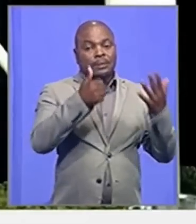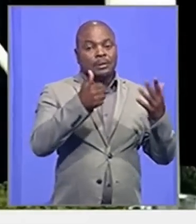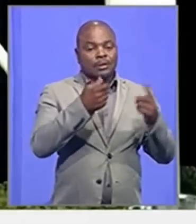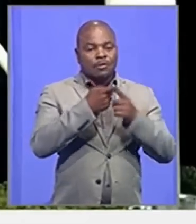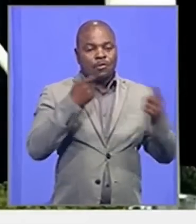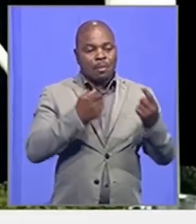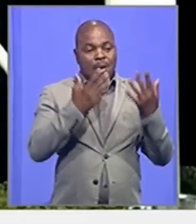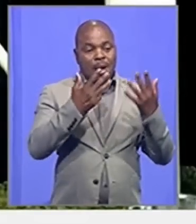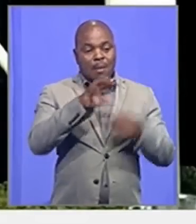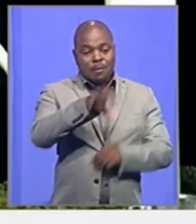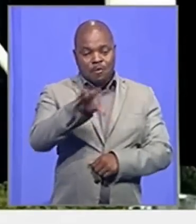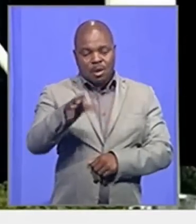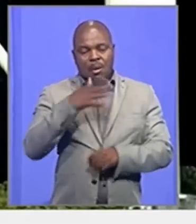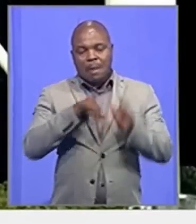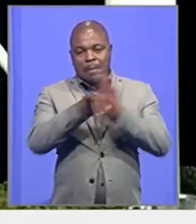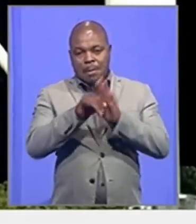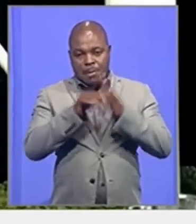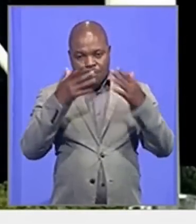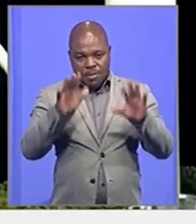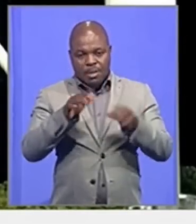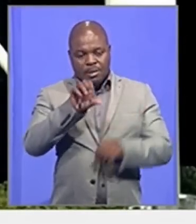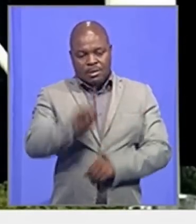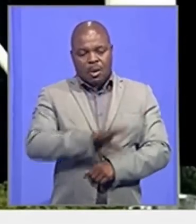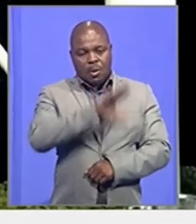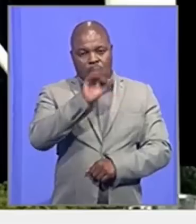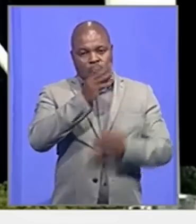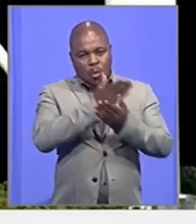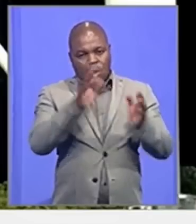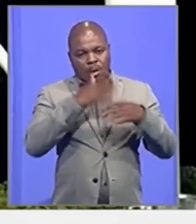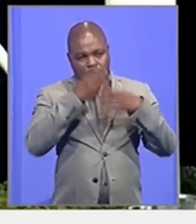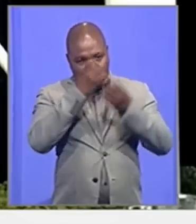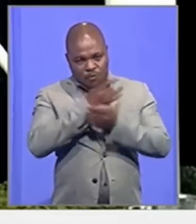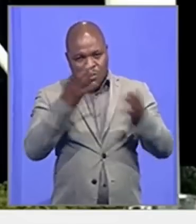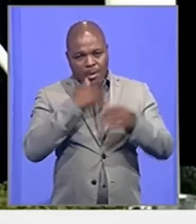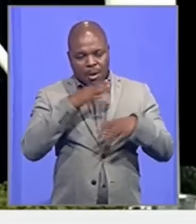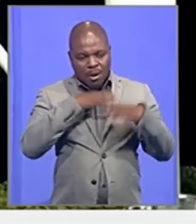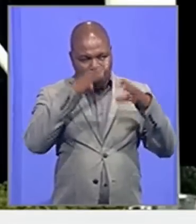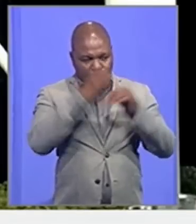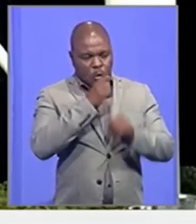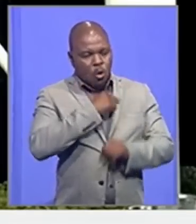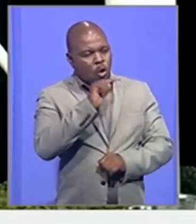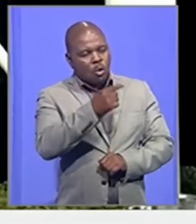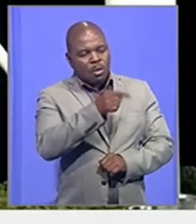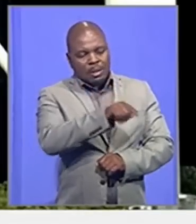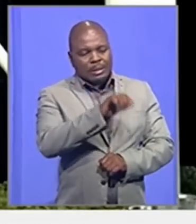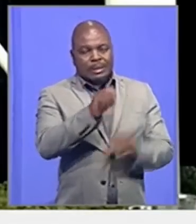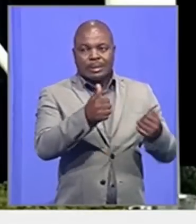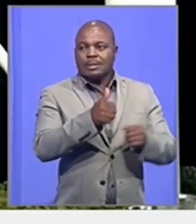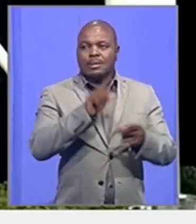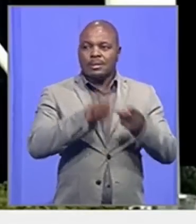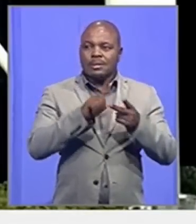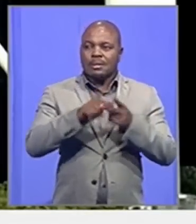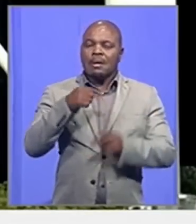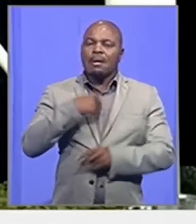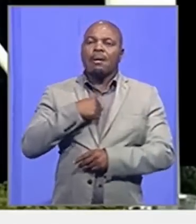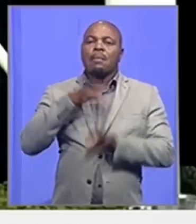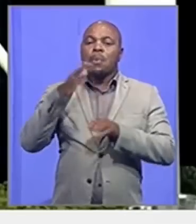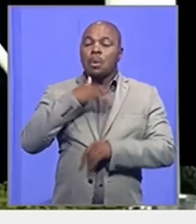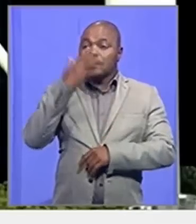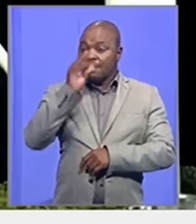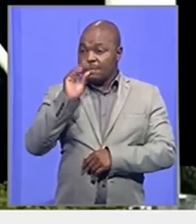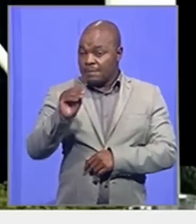provinces, but our message goes across the country without focusing on the 6 provinces. We say anyone who experiences the